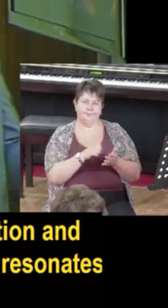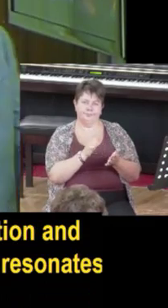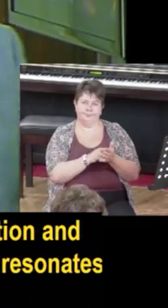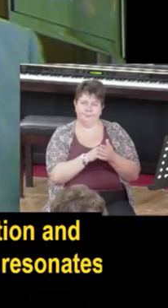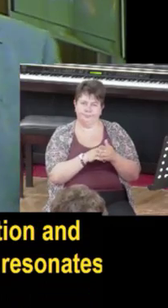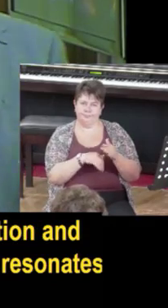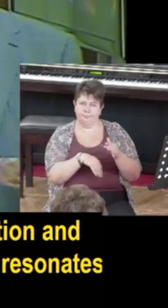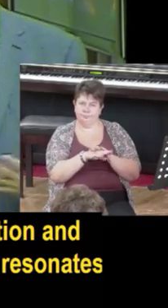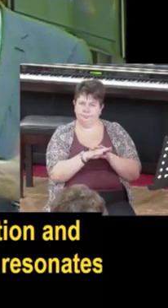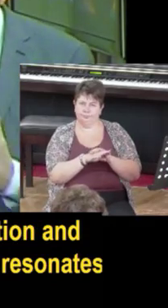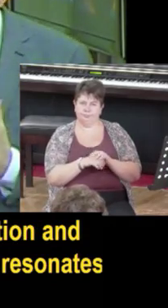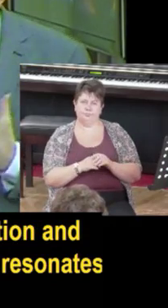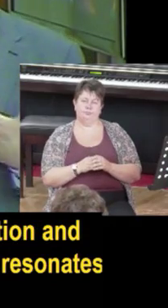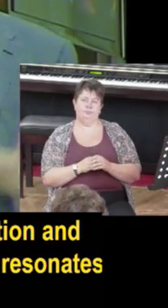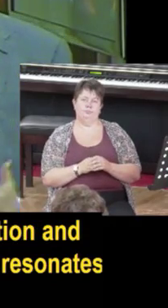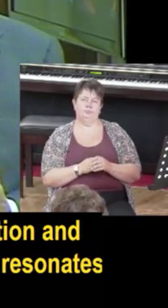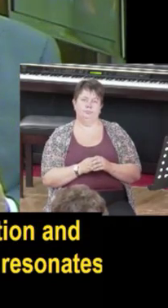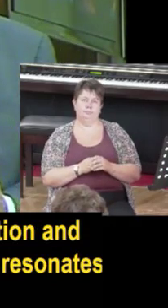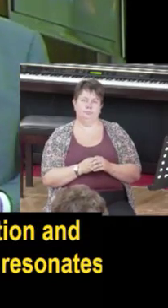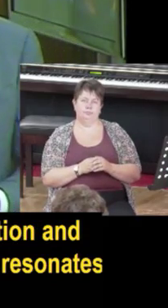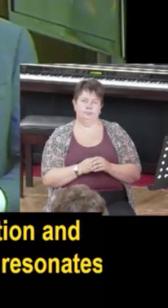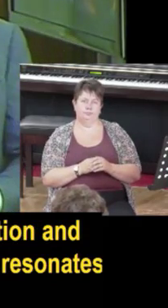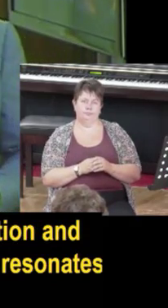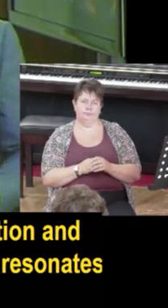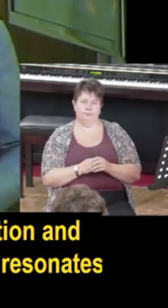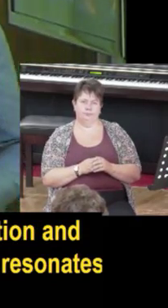him and kissed him.